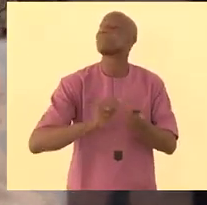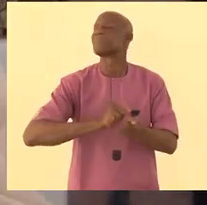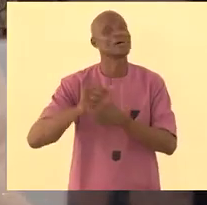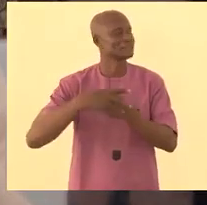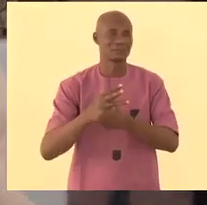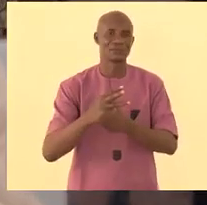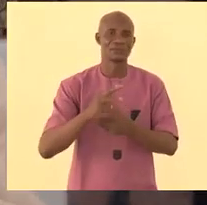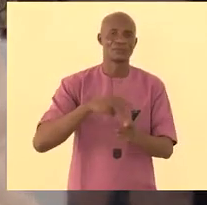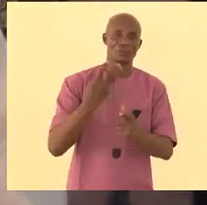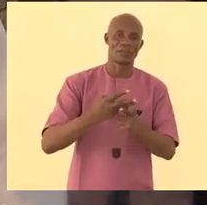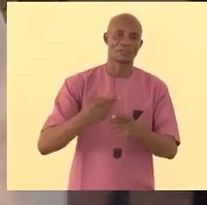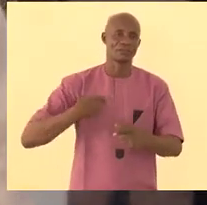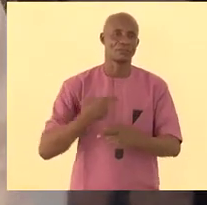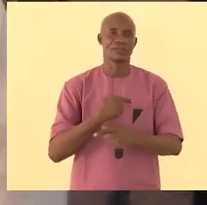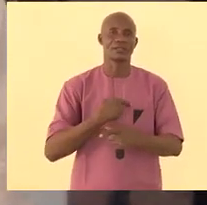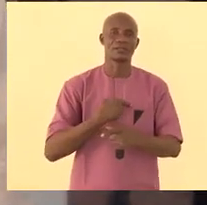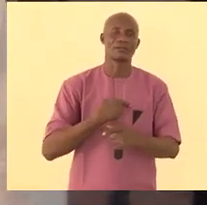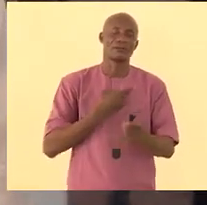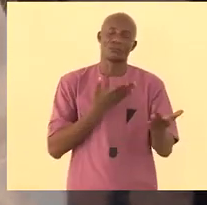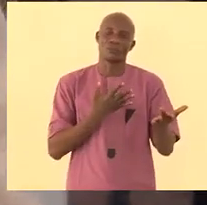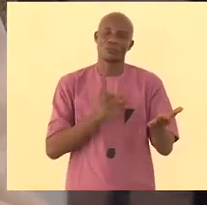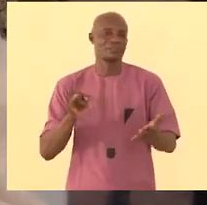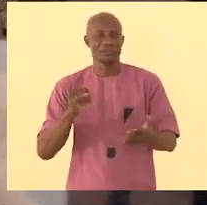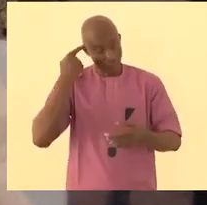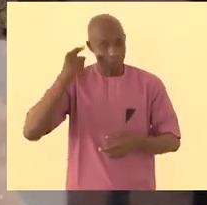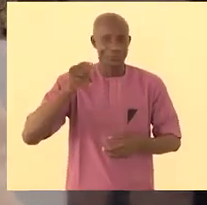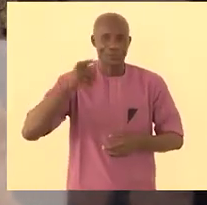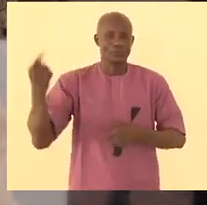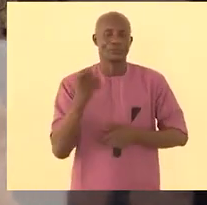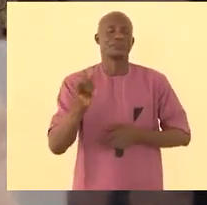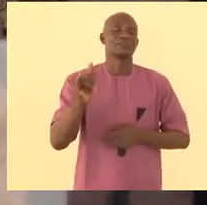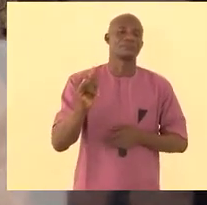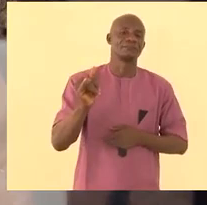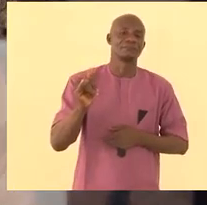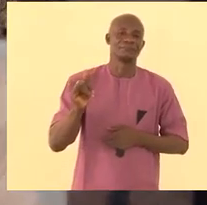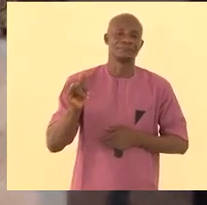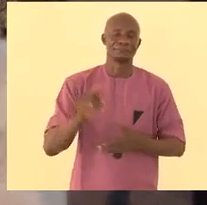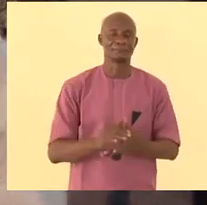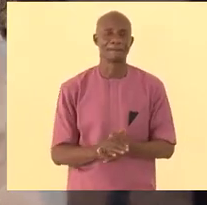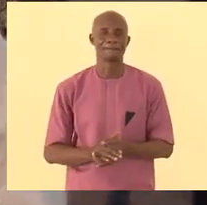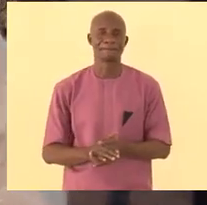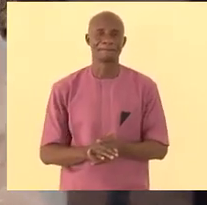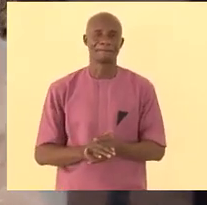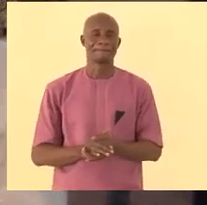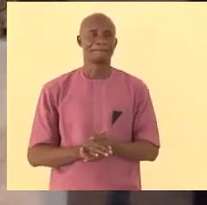away while we are preserved, waiting for our eternal King.